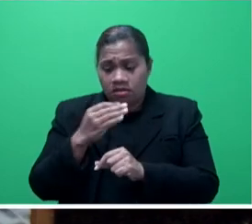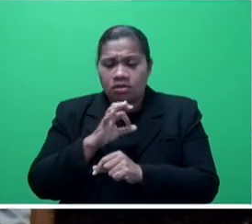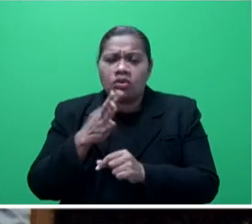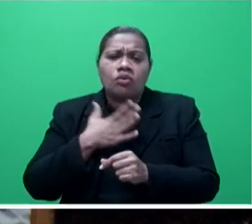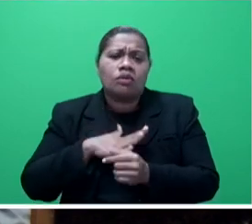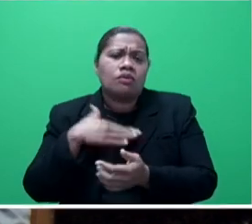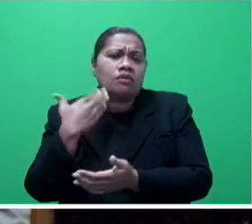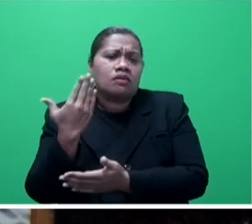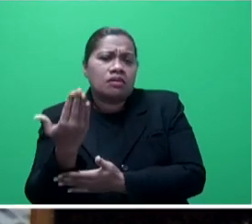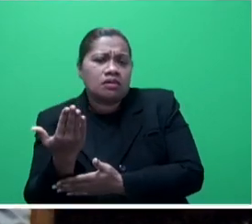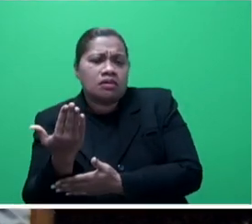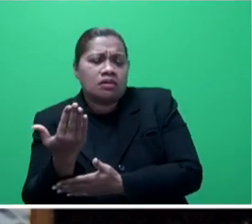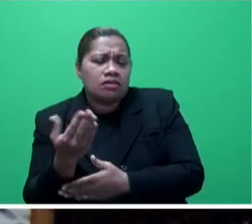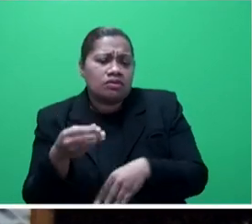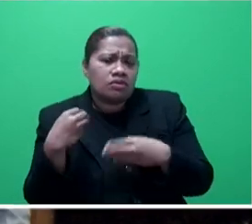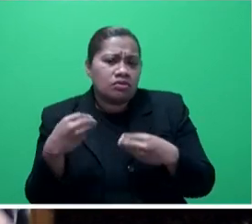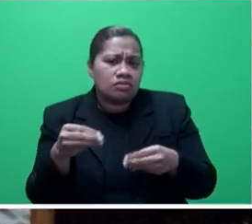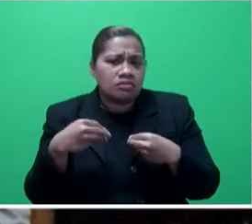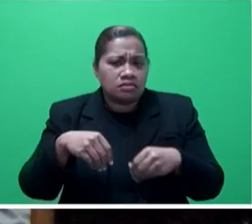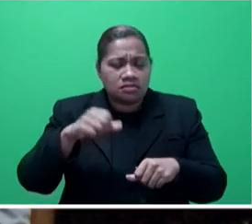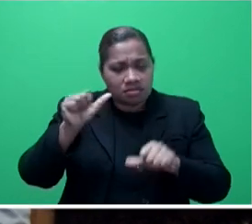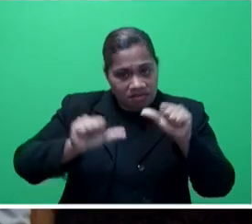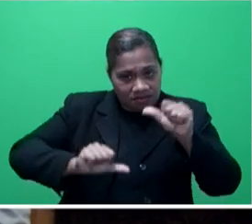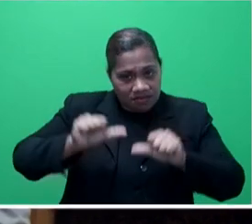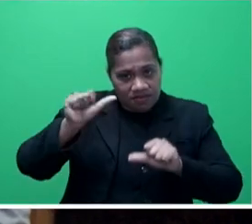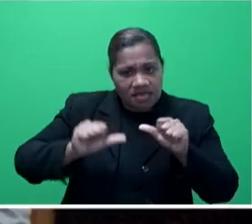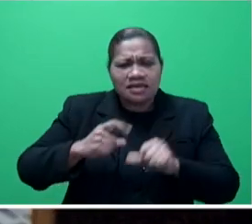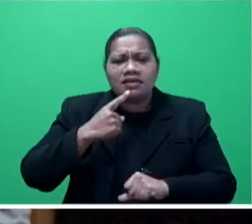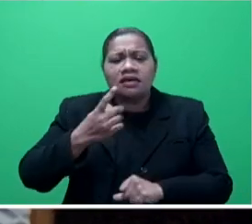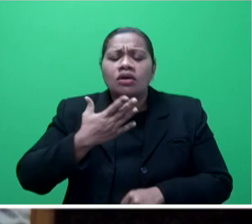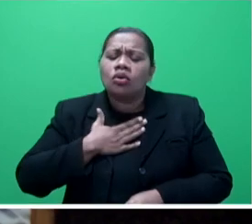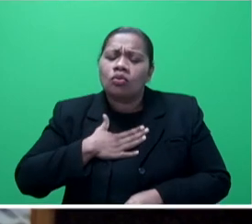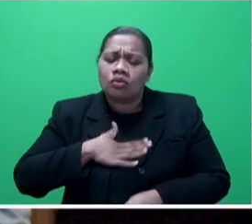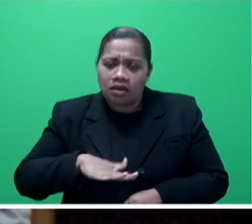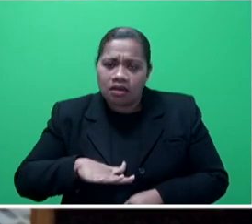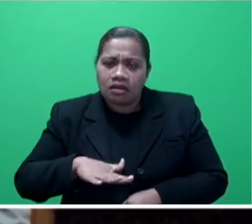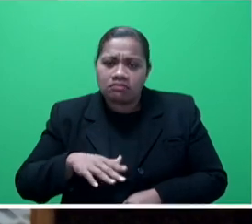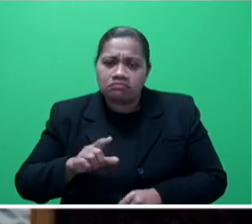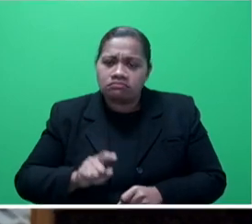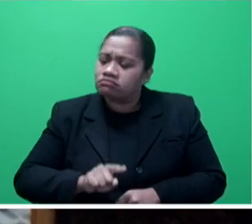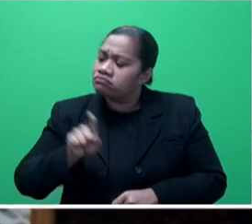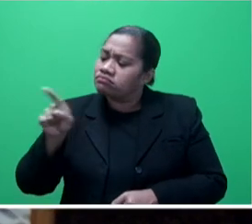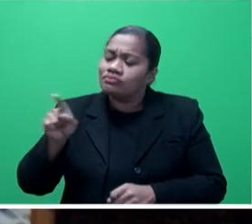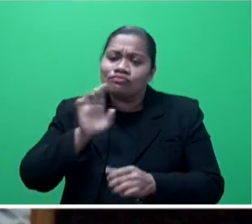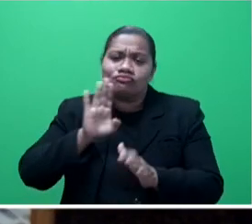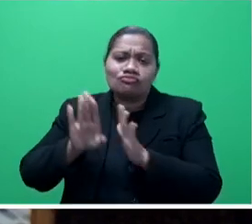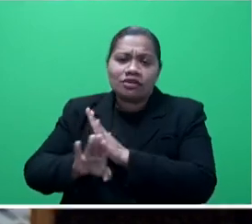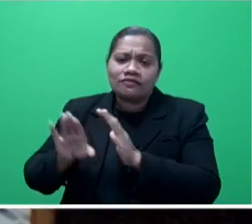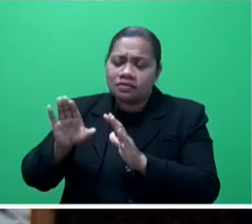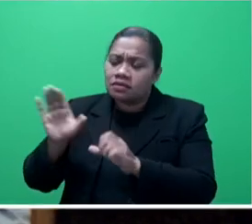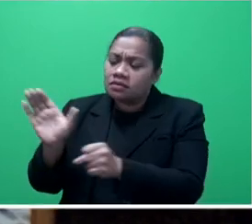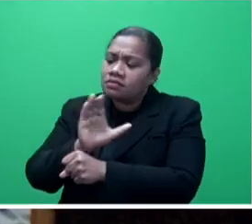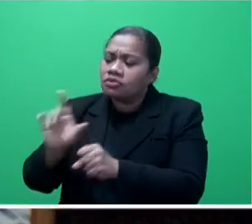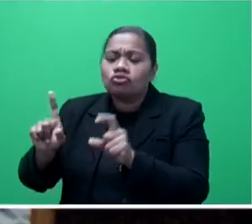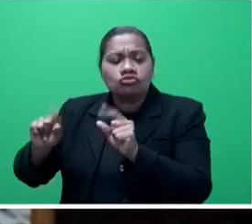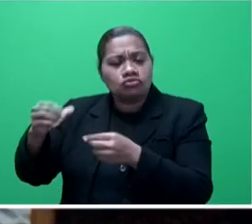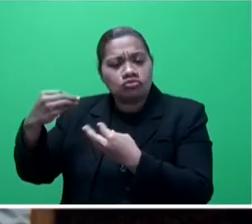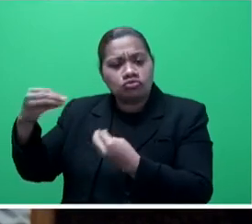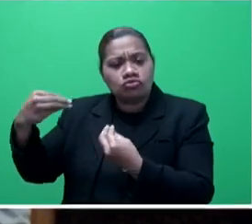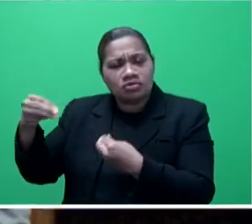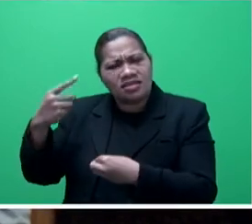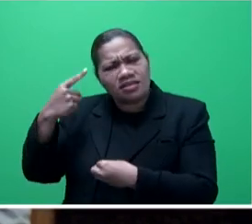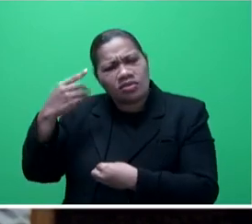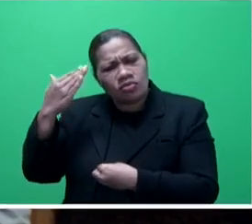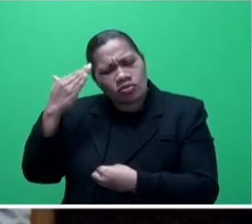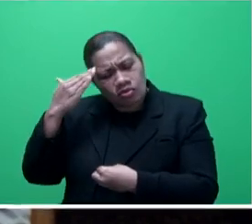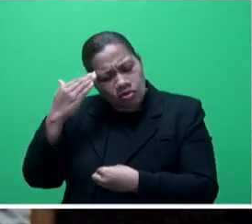Auditor General's assessment. They said, we want to go back to the private company that did the audit, because they thought the Office of the Auditor